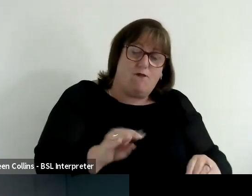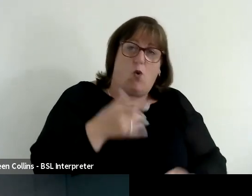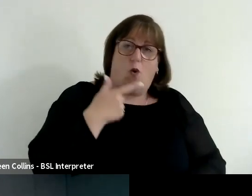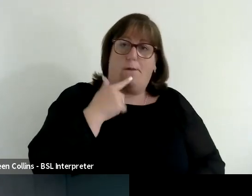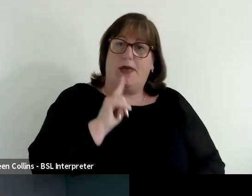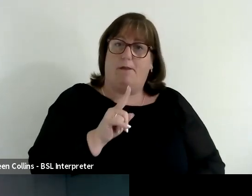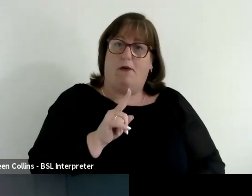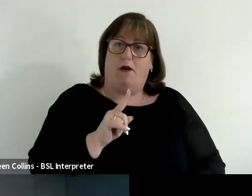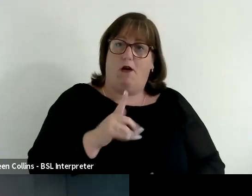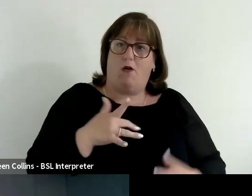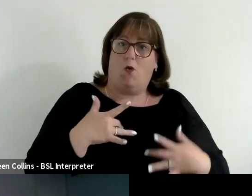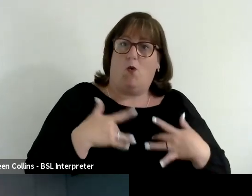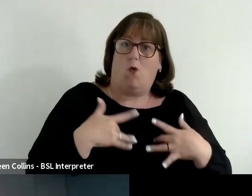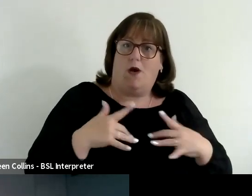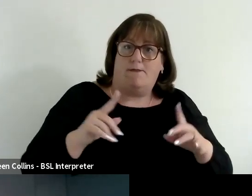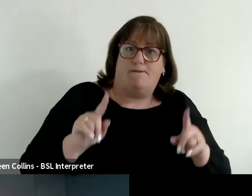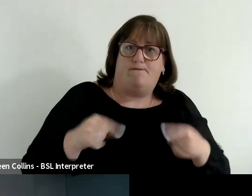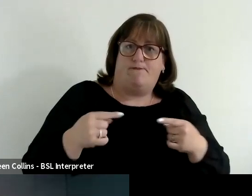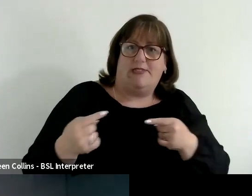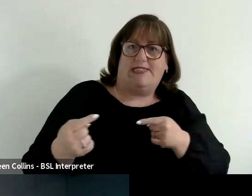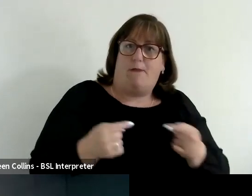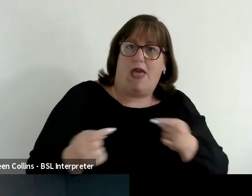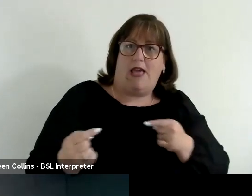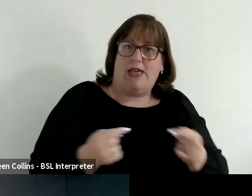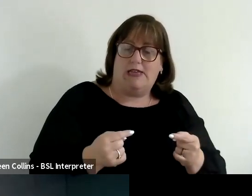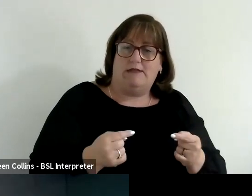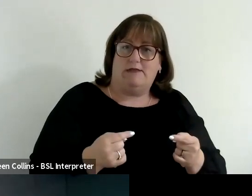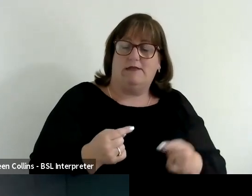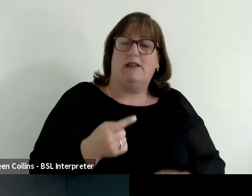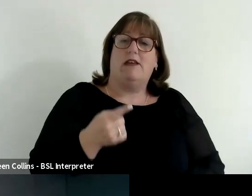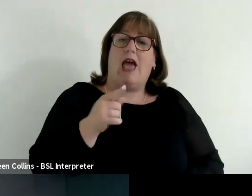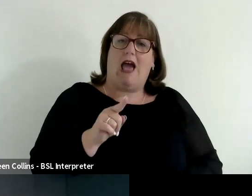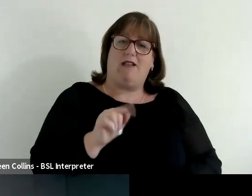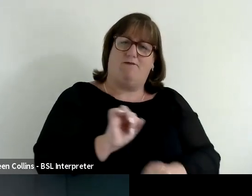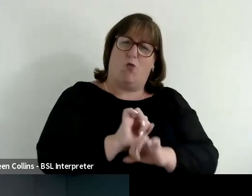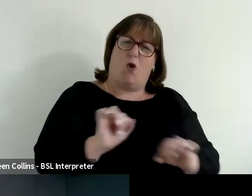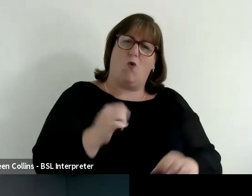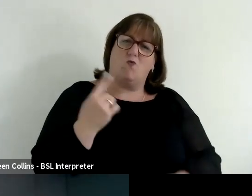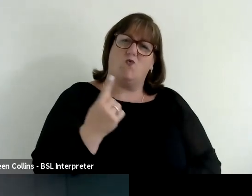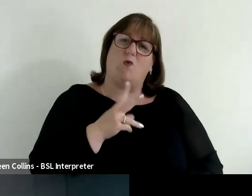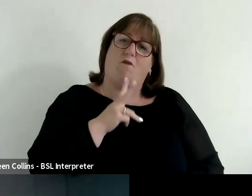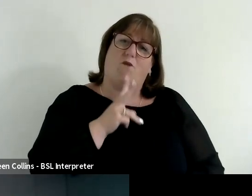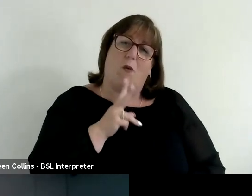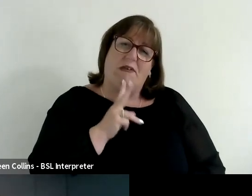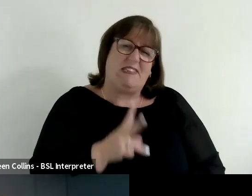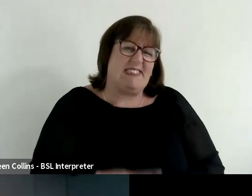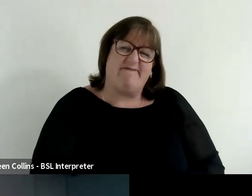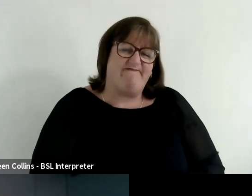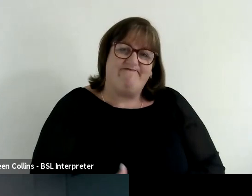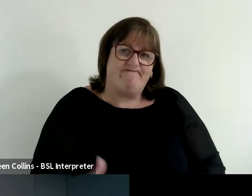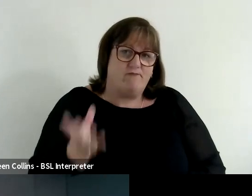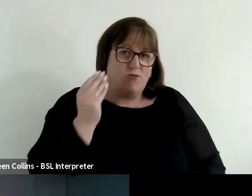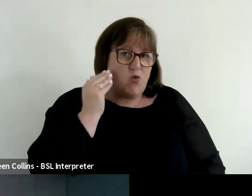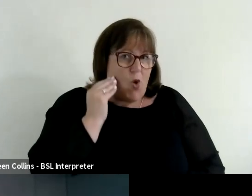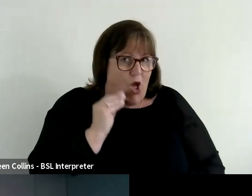up for young people and for marginalised voices. So, a lot of our programming that we do,